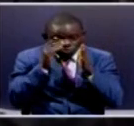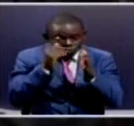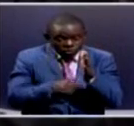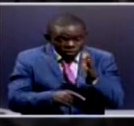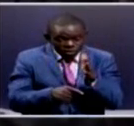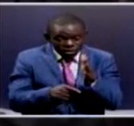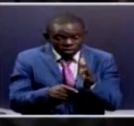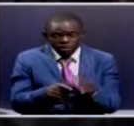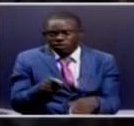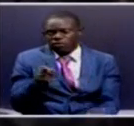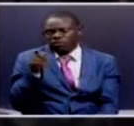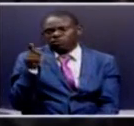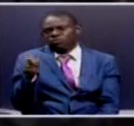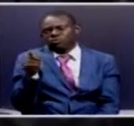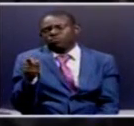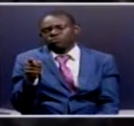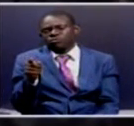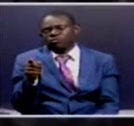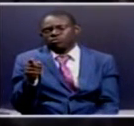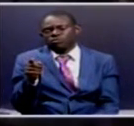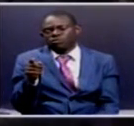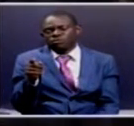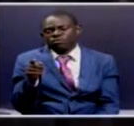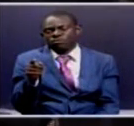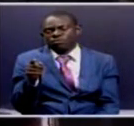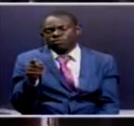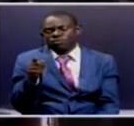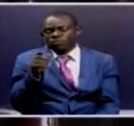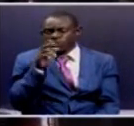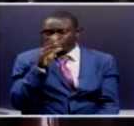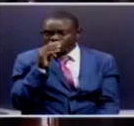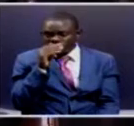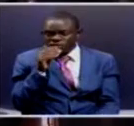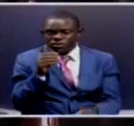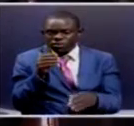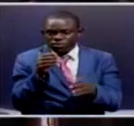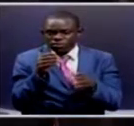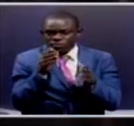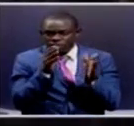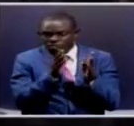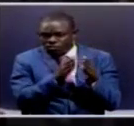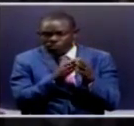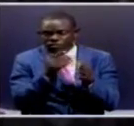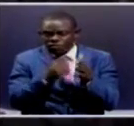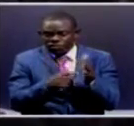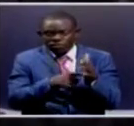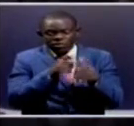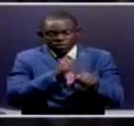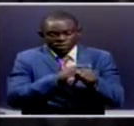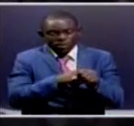during that debate or dialogue shall be as follows. So the